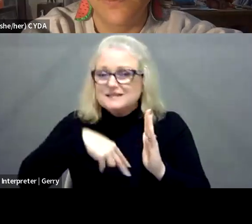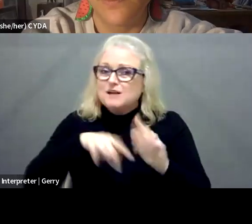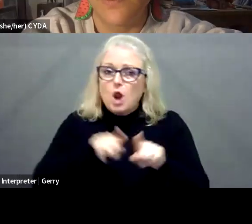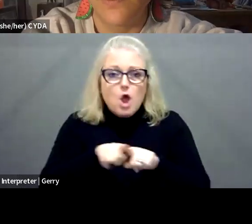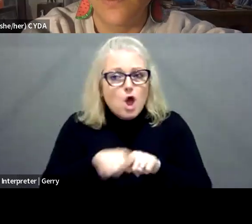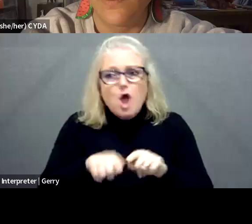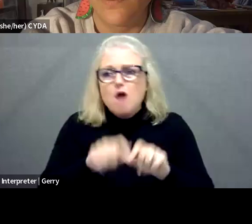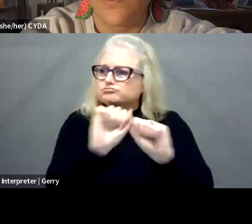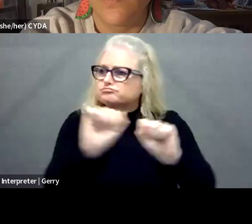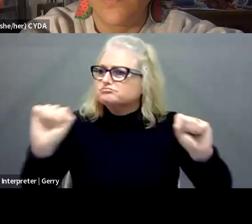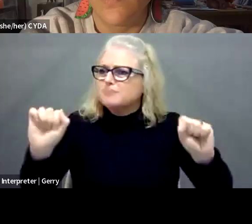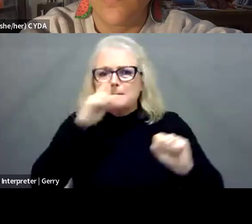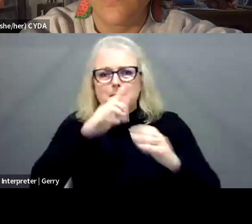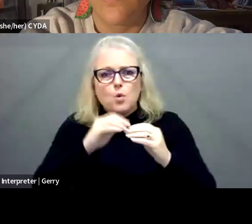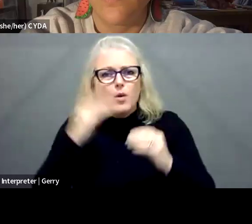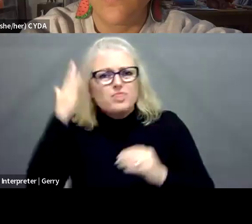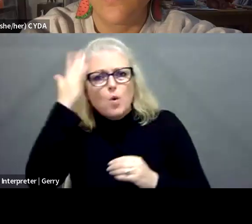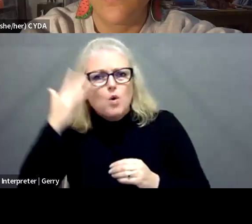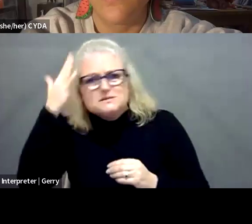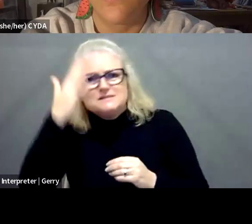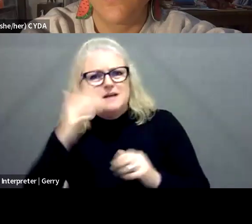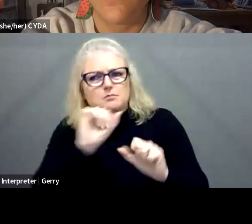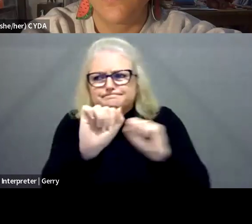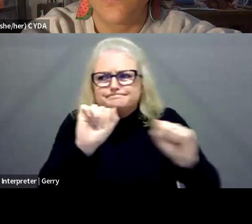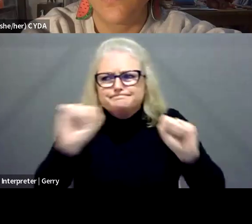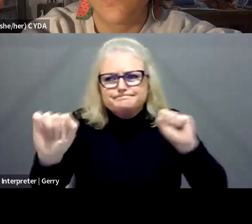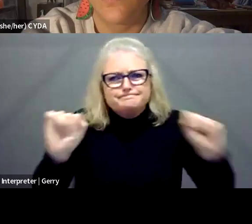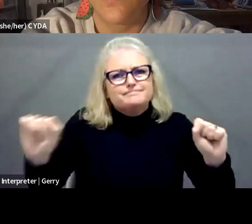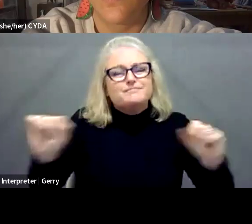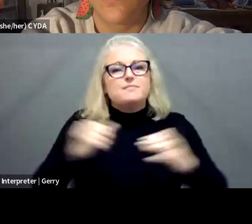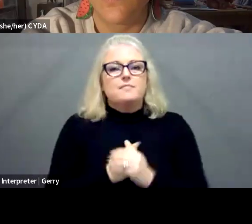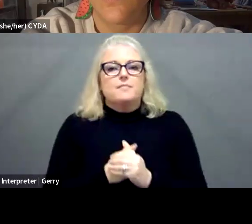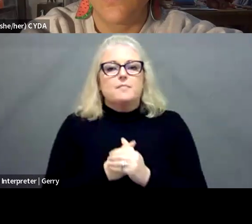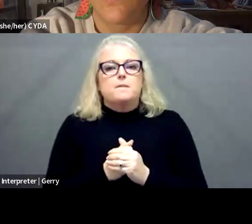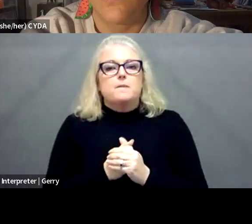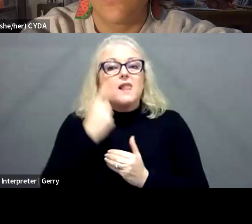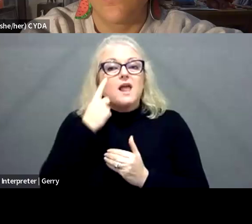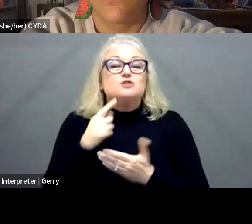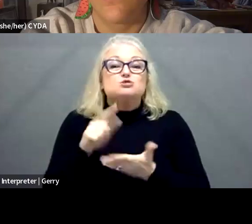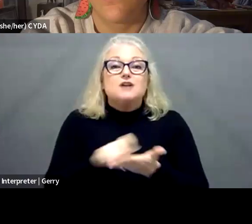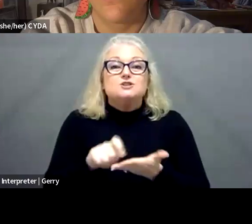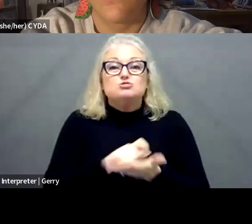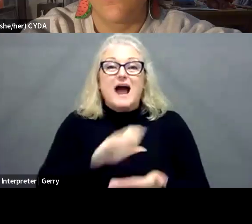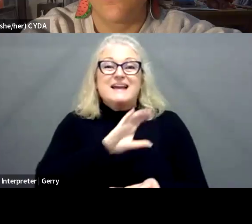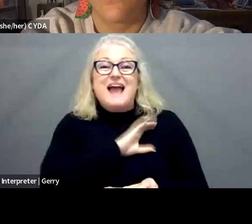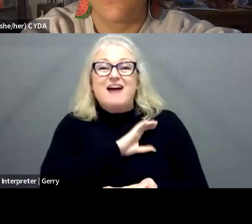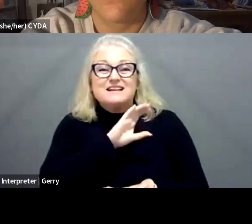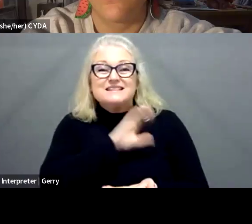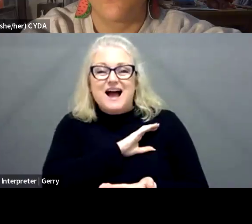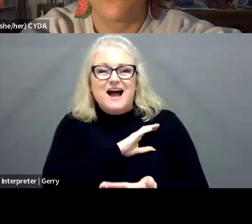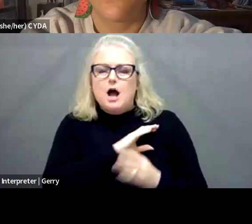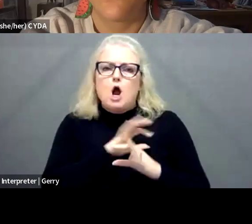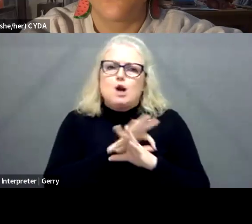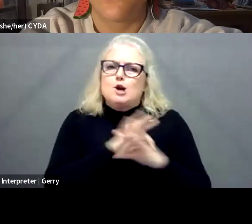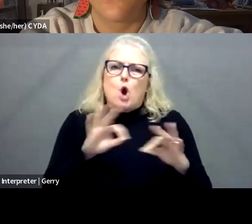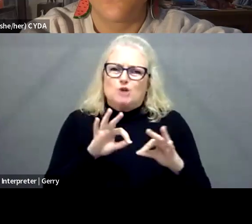diverse reviewers, and trying to write characters who aren't just one thing. Like